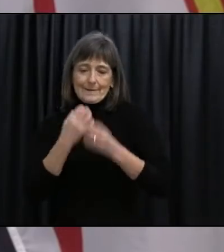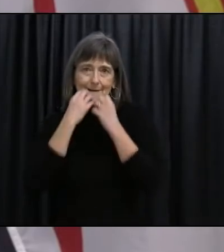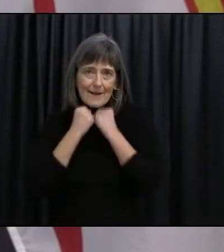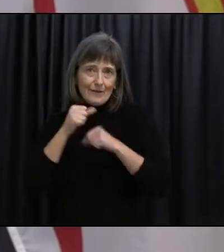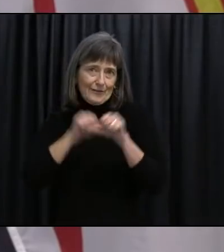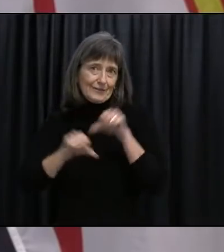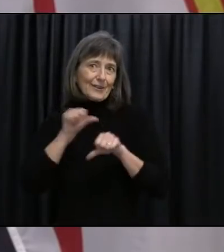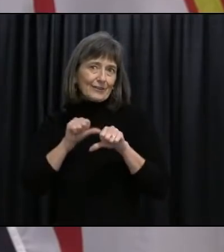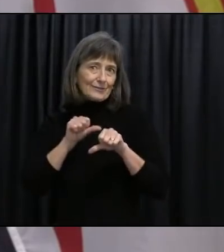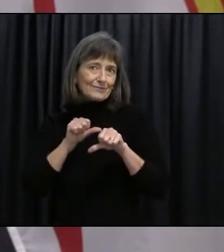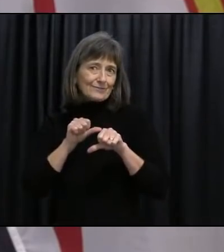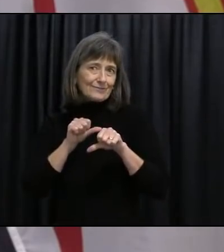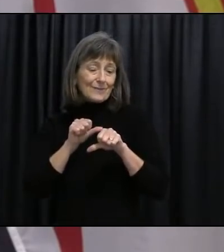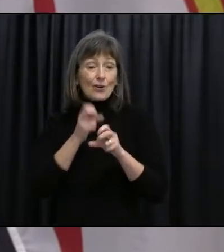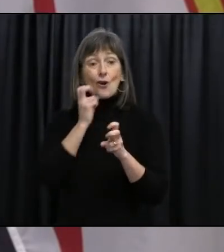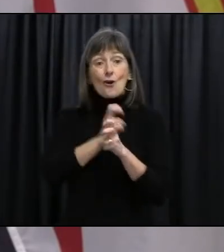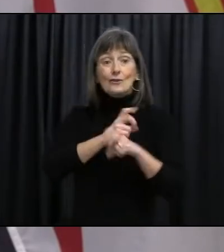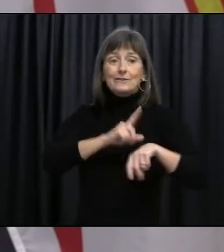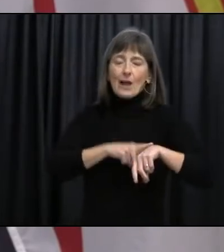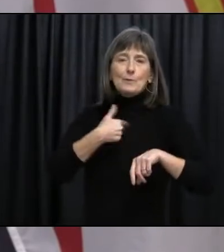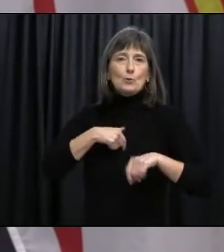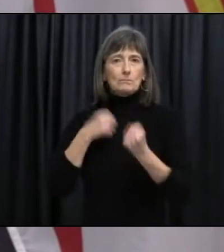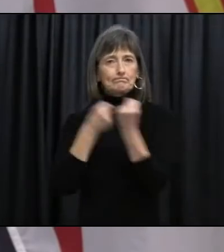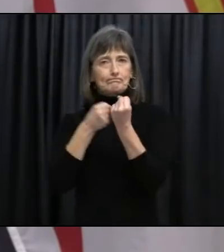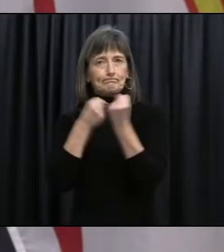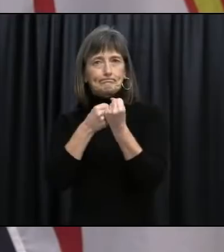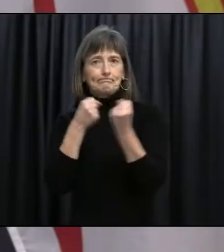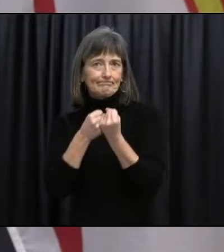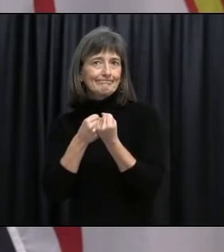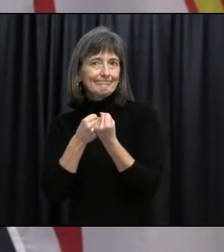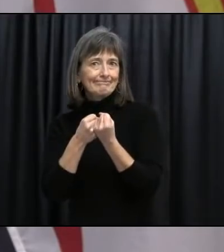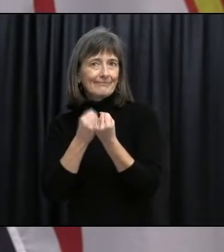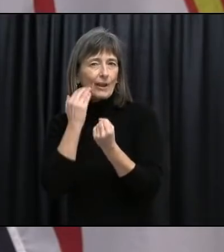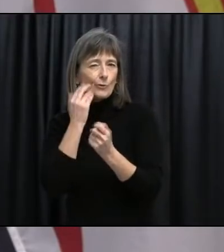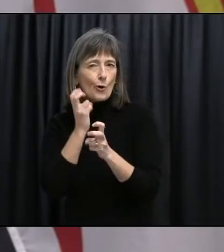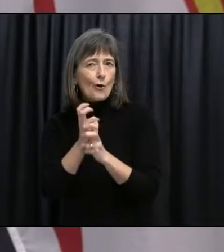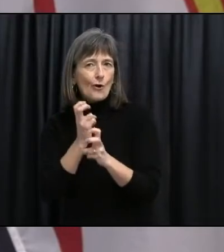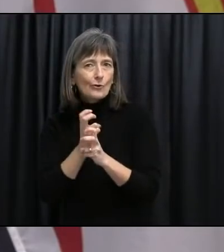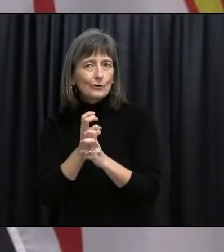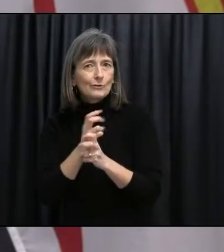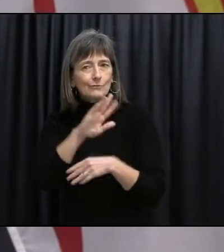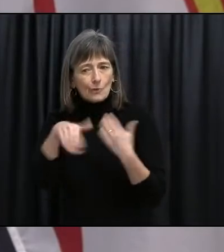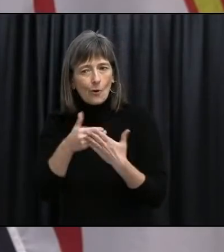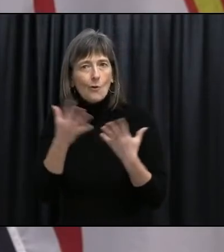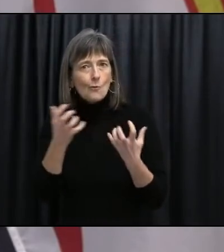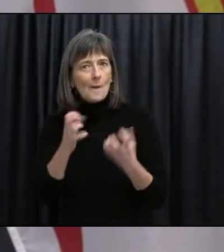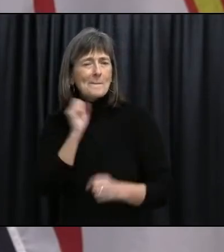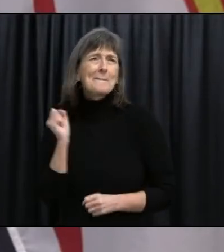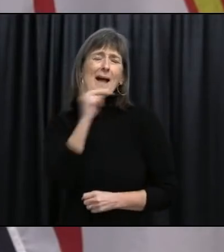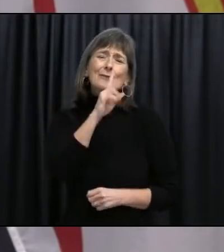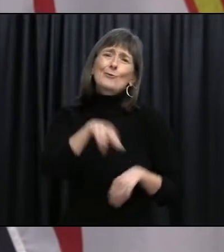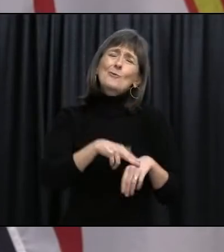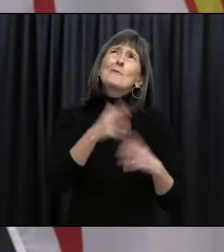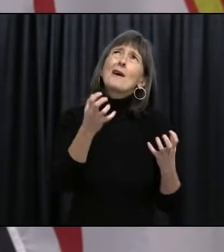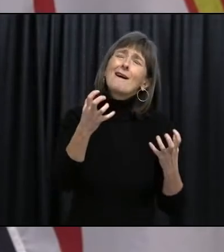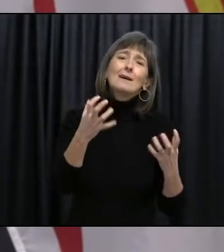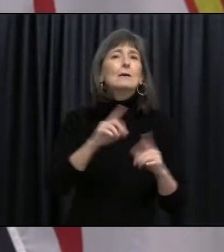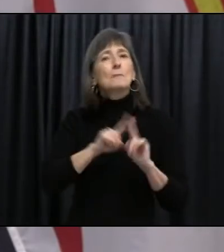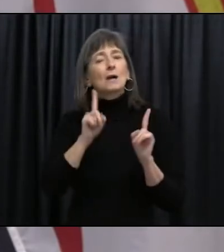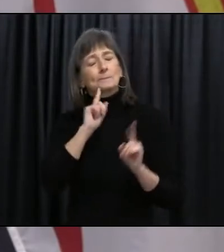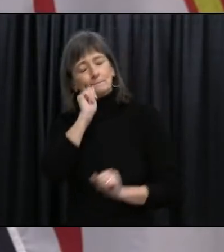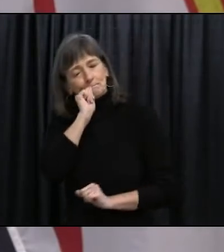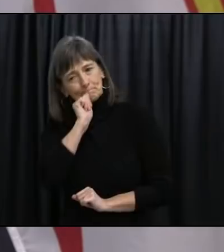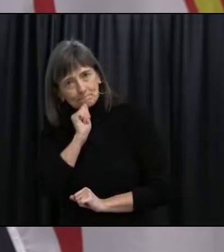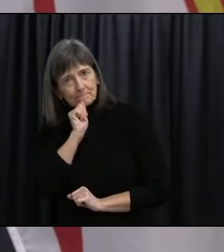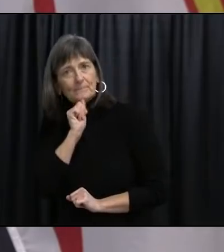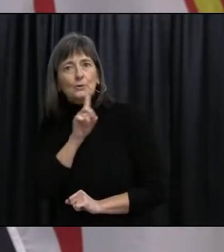do, especially when we all just want to get back to normal. I thank you for your efforts. You have done exceptionally well. Our success as a